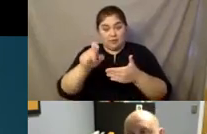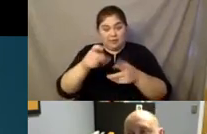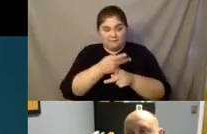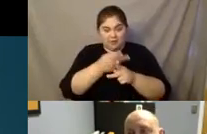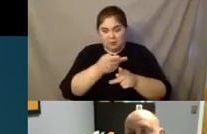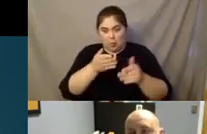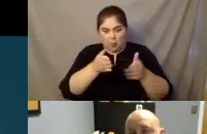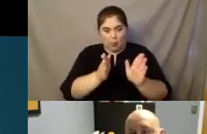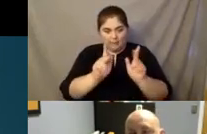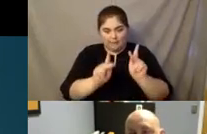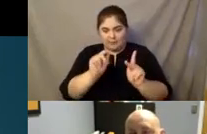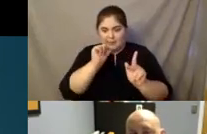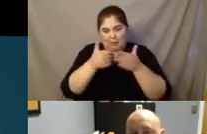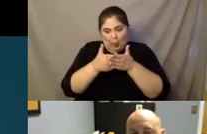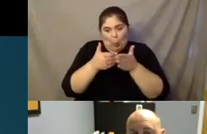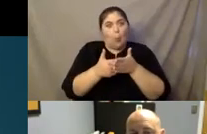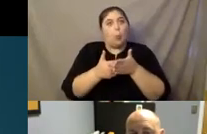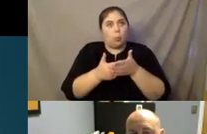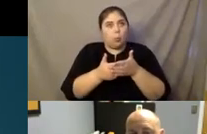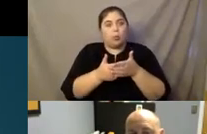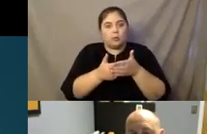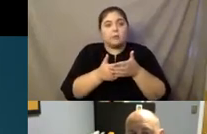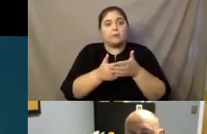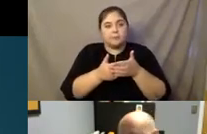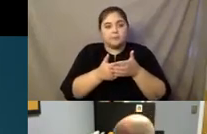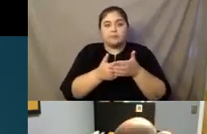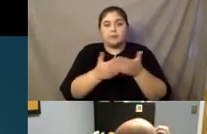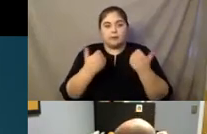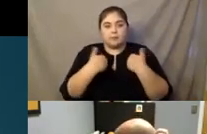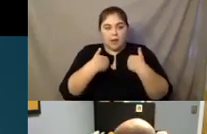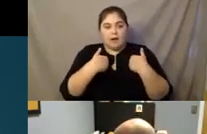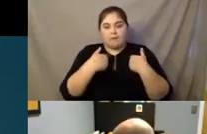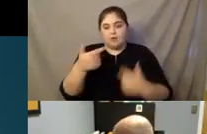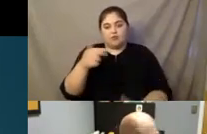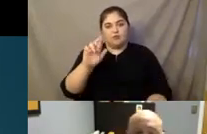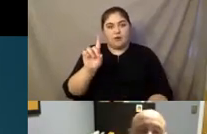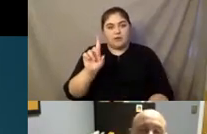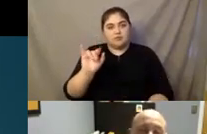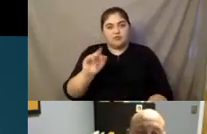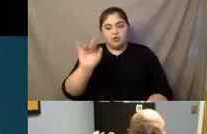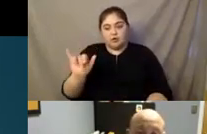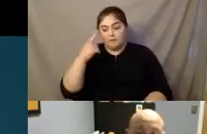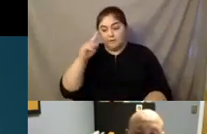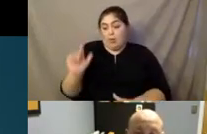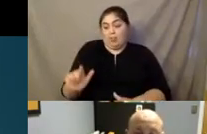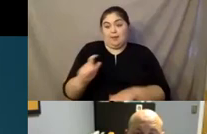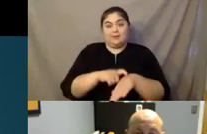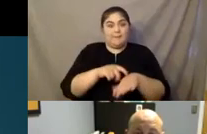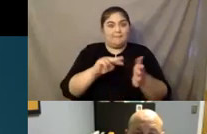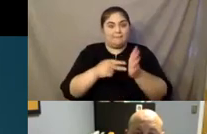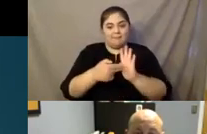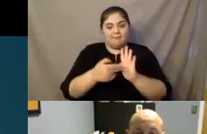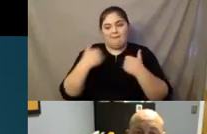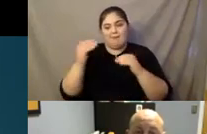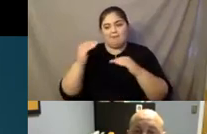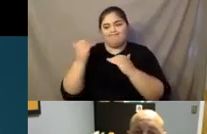everybody to be not right on top of each other, and to have a grand jury for a shorter period of time gives you less investigative chances with